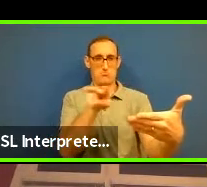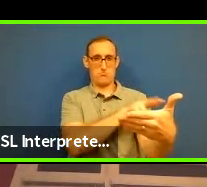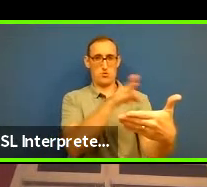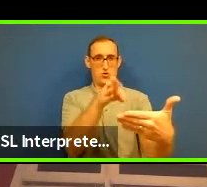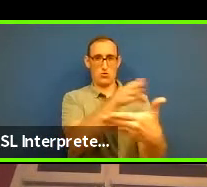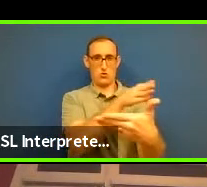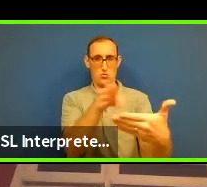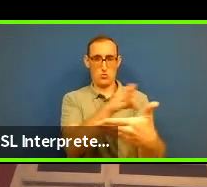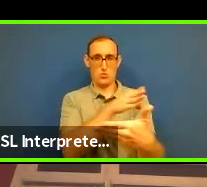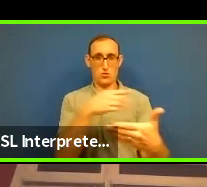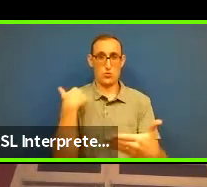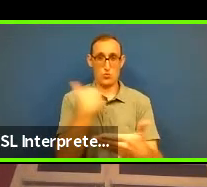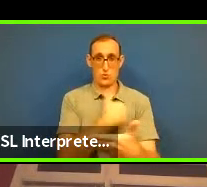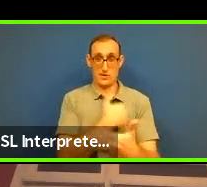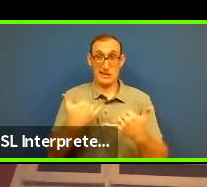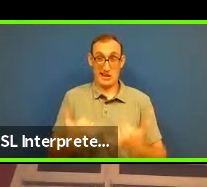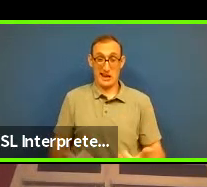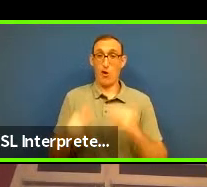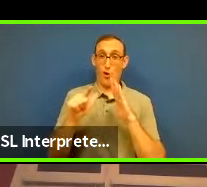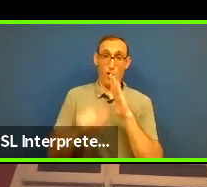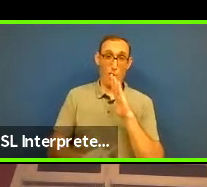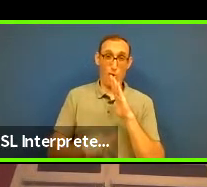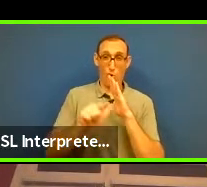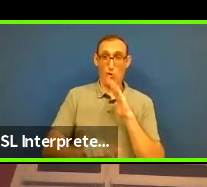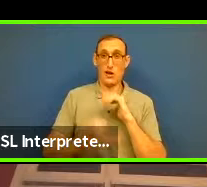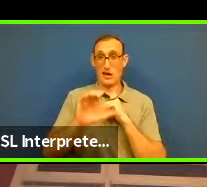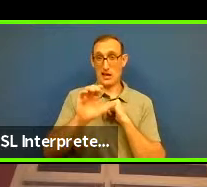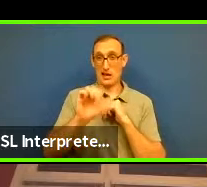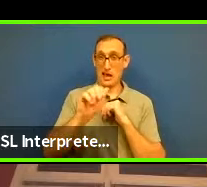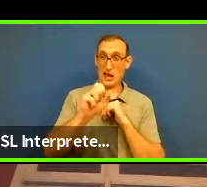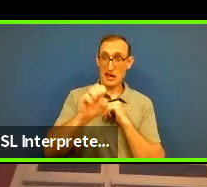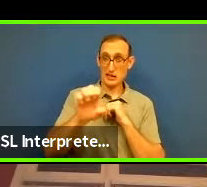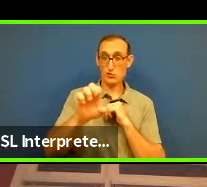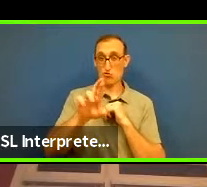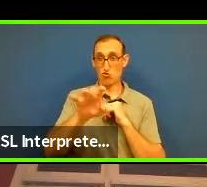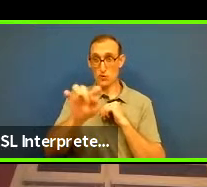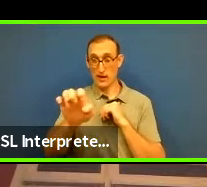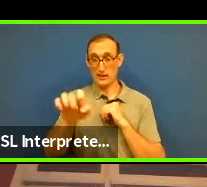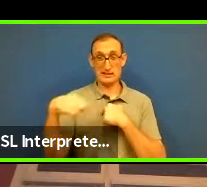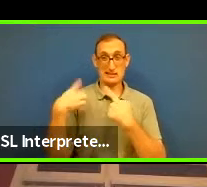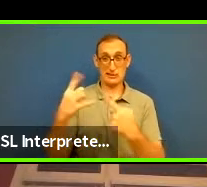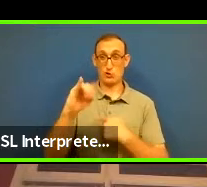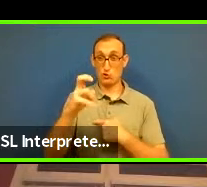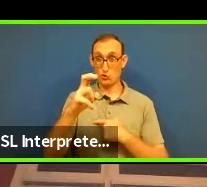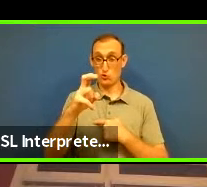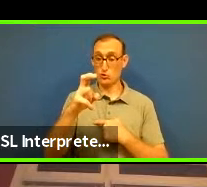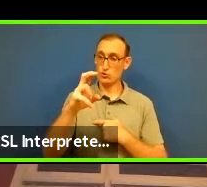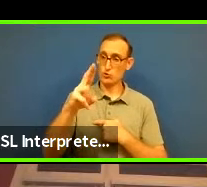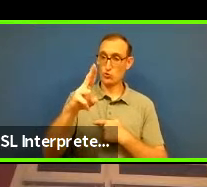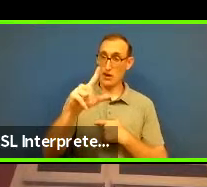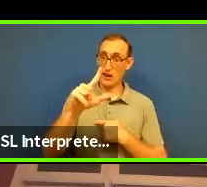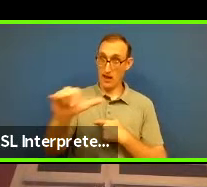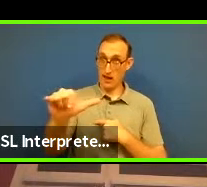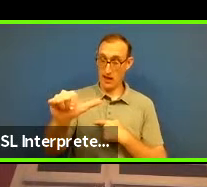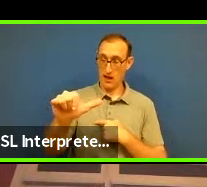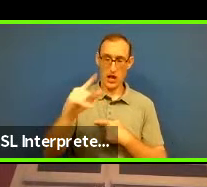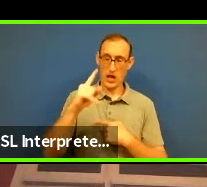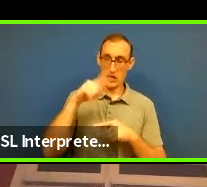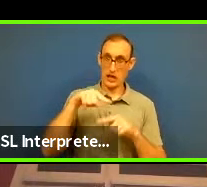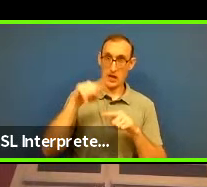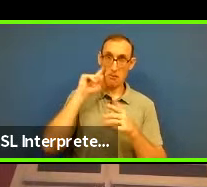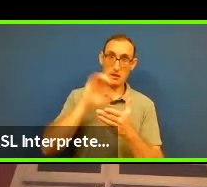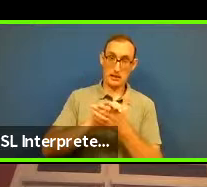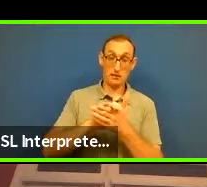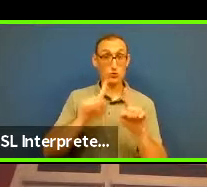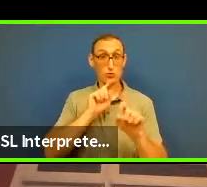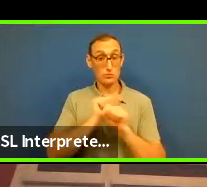lowest case rate we have been since July, which is hard to believe for me, but it's true when you go and look at the graphs on the DPH